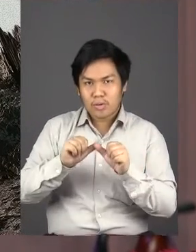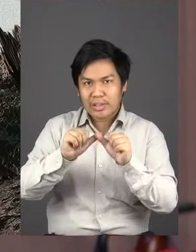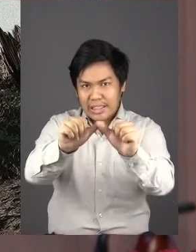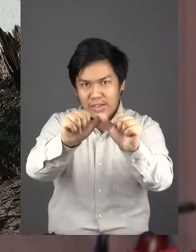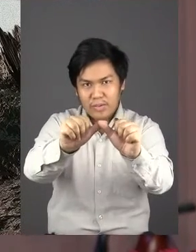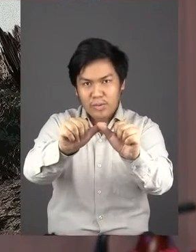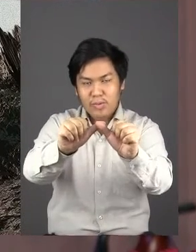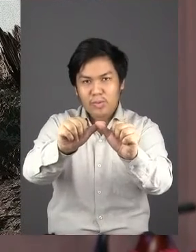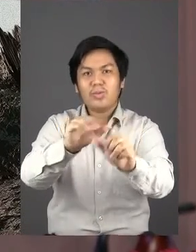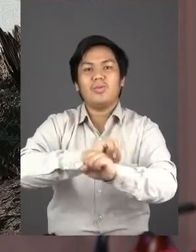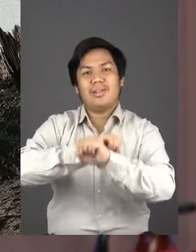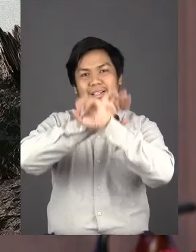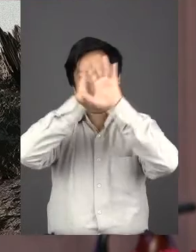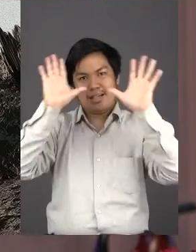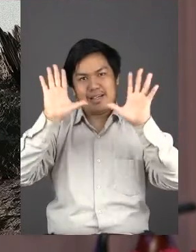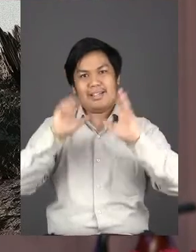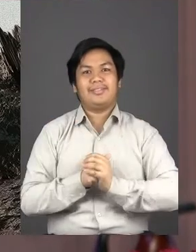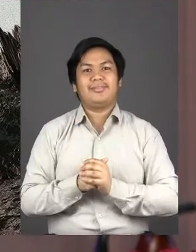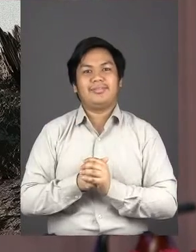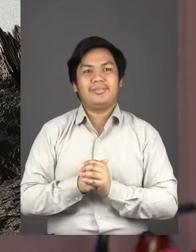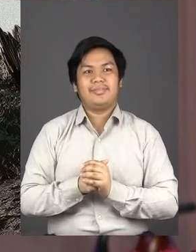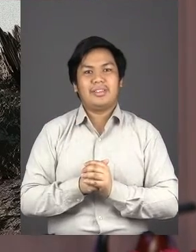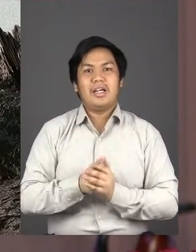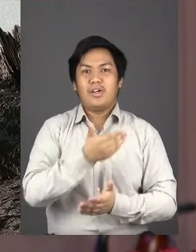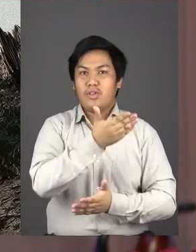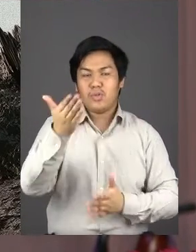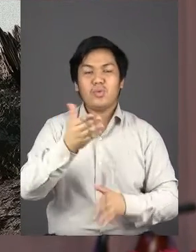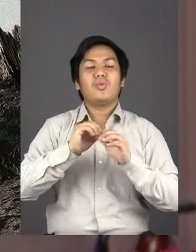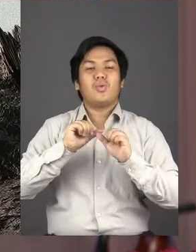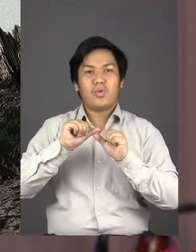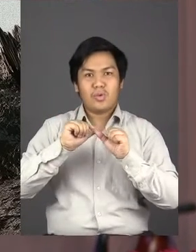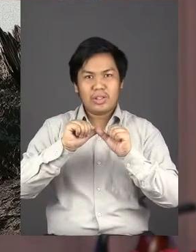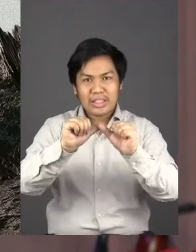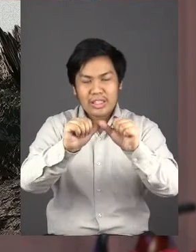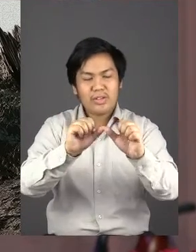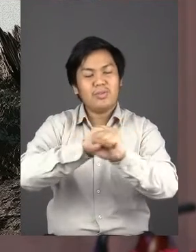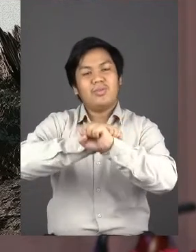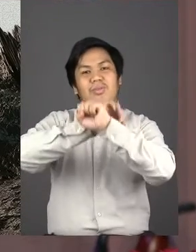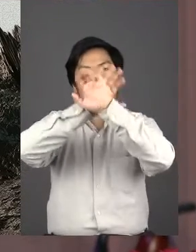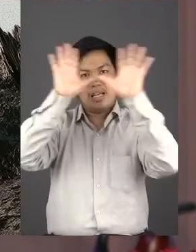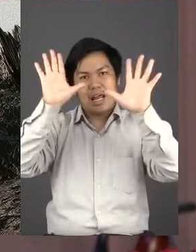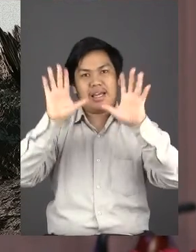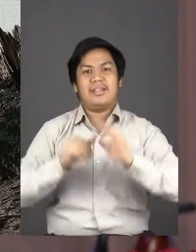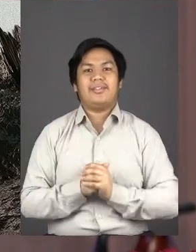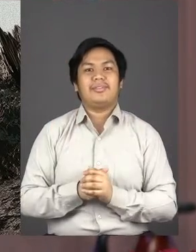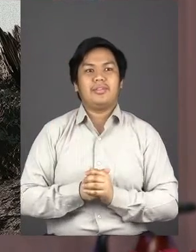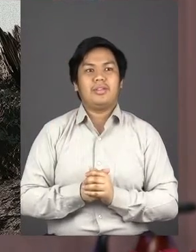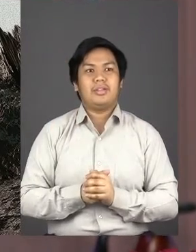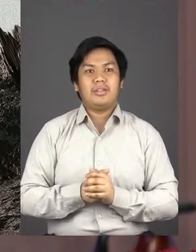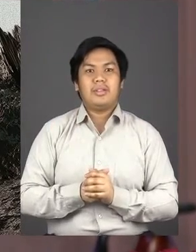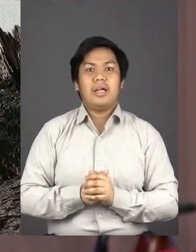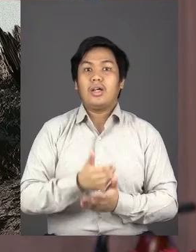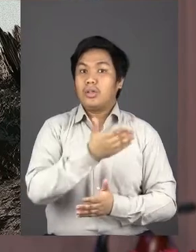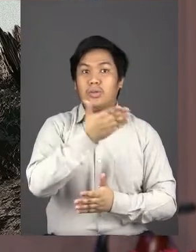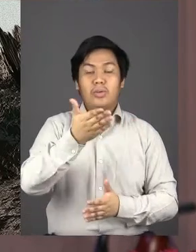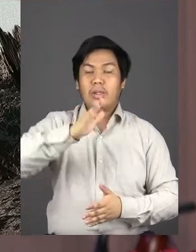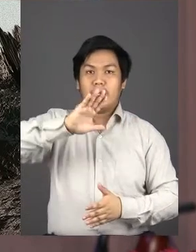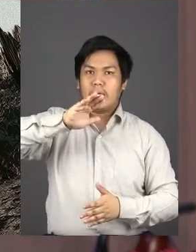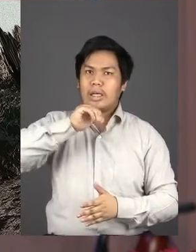forward. You are light. Hindi lang you are in the